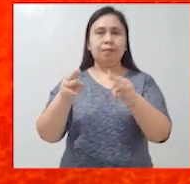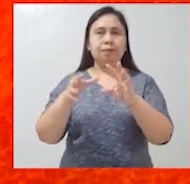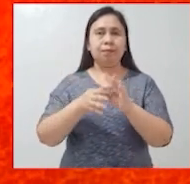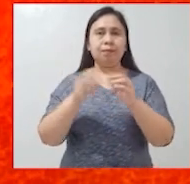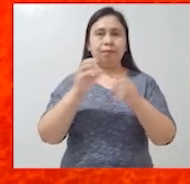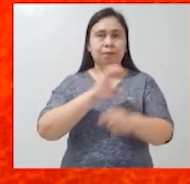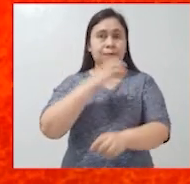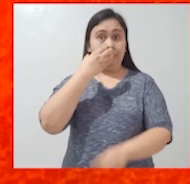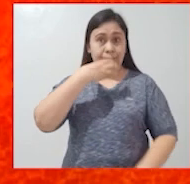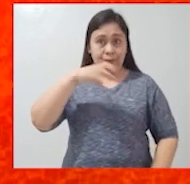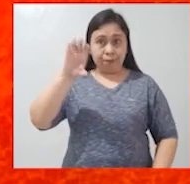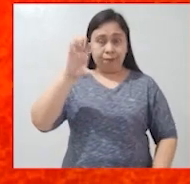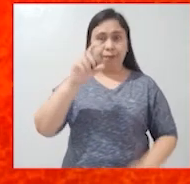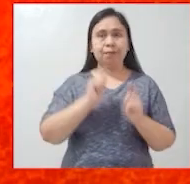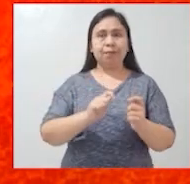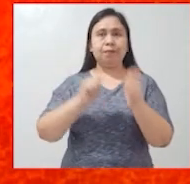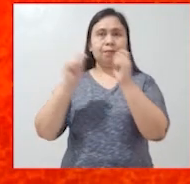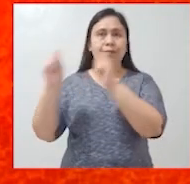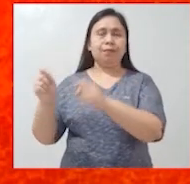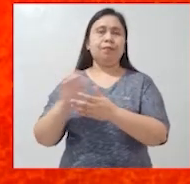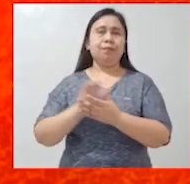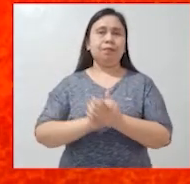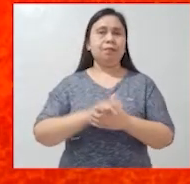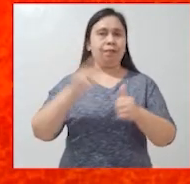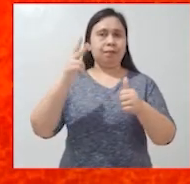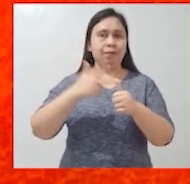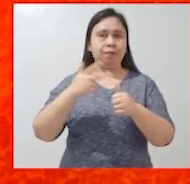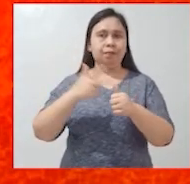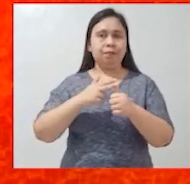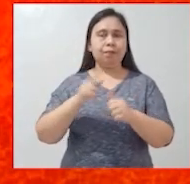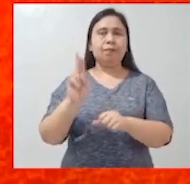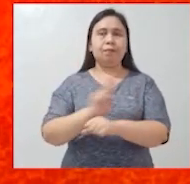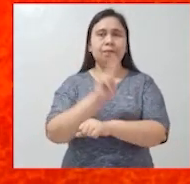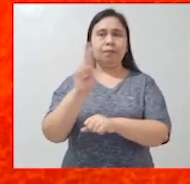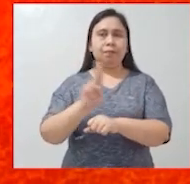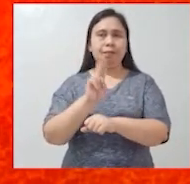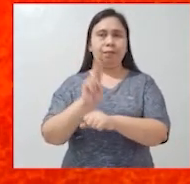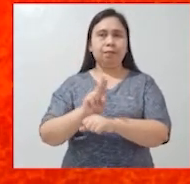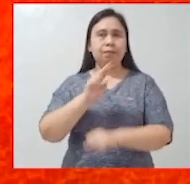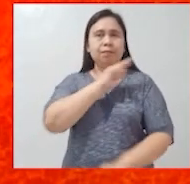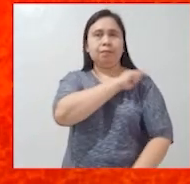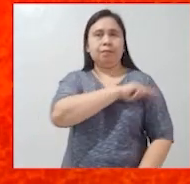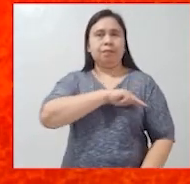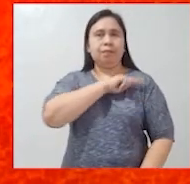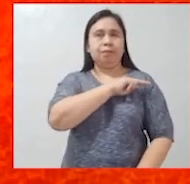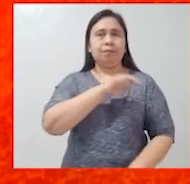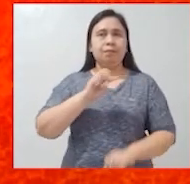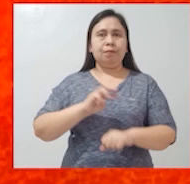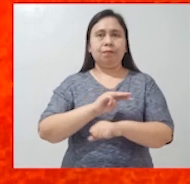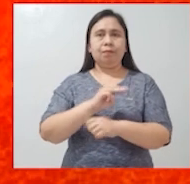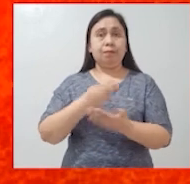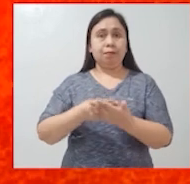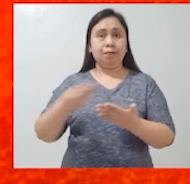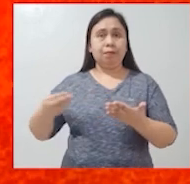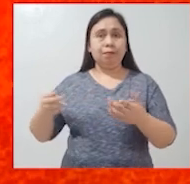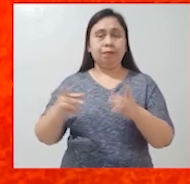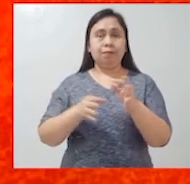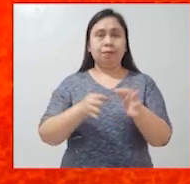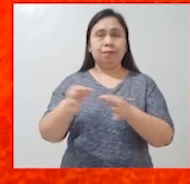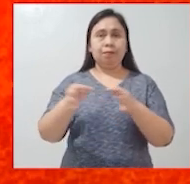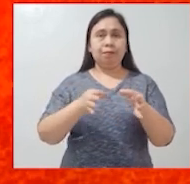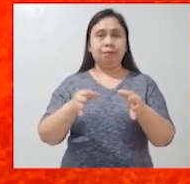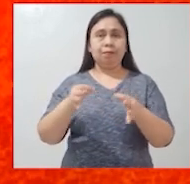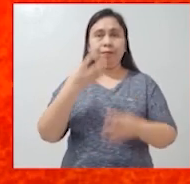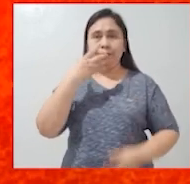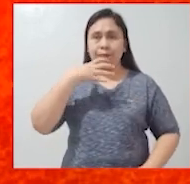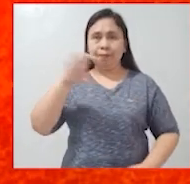heat transfer. The third one, we will use particulate nature of matter to explain thermal